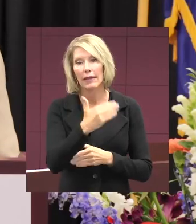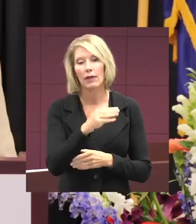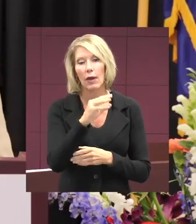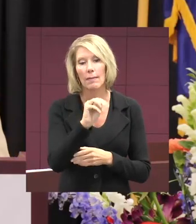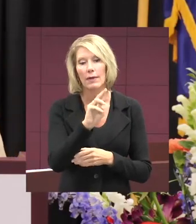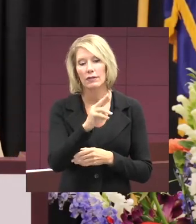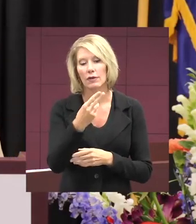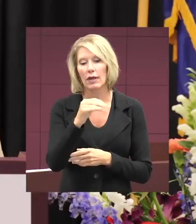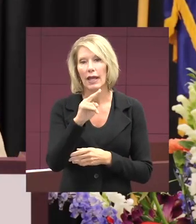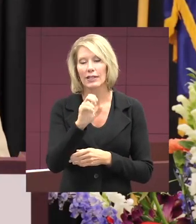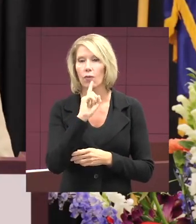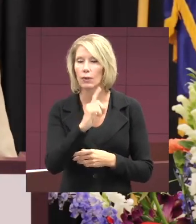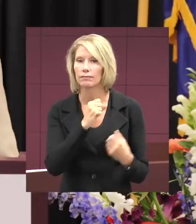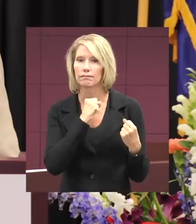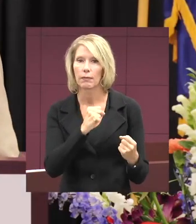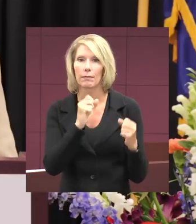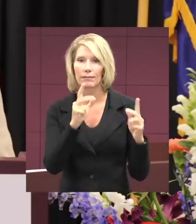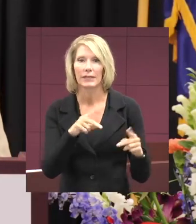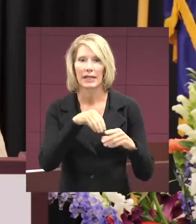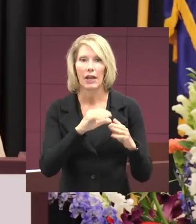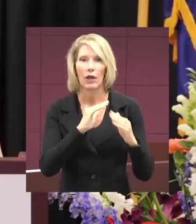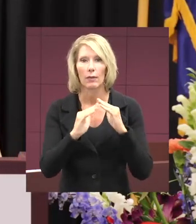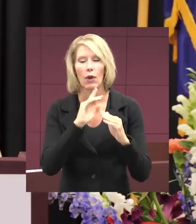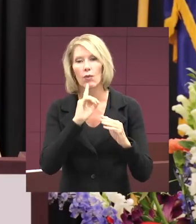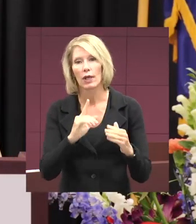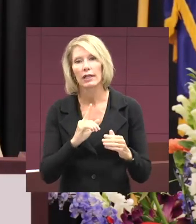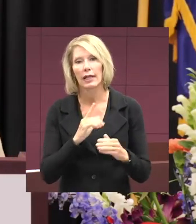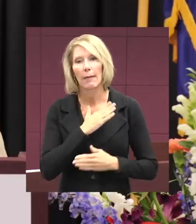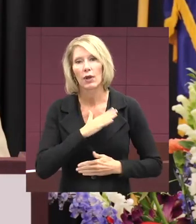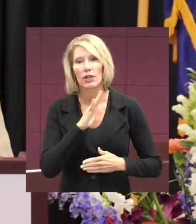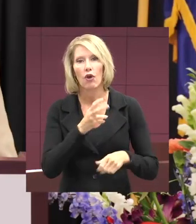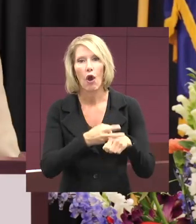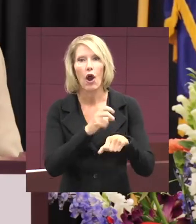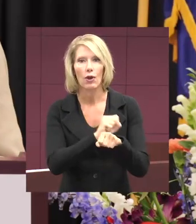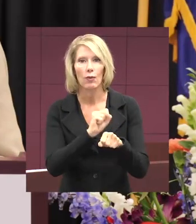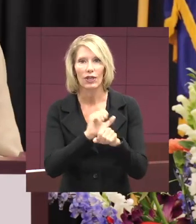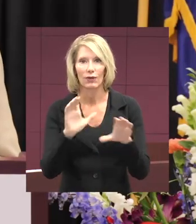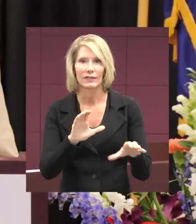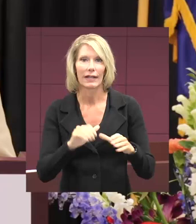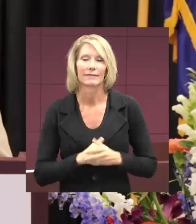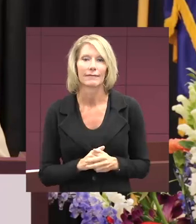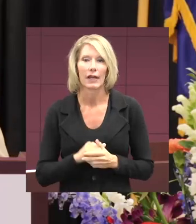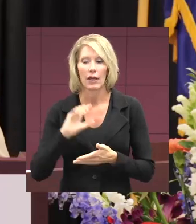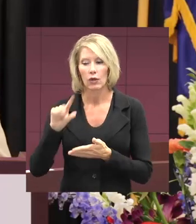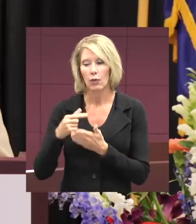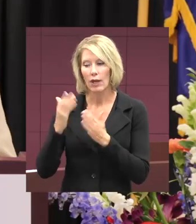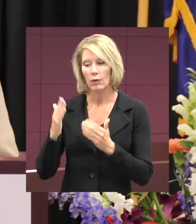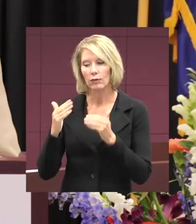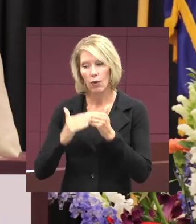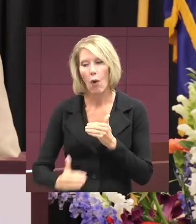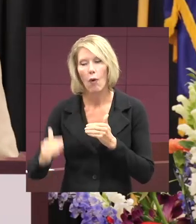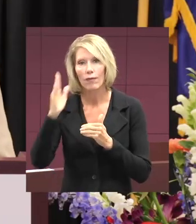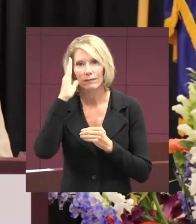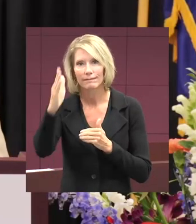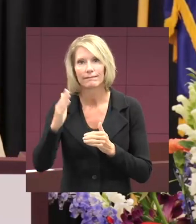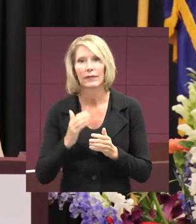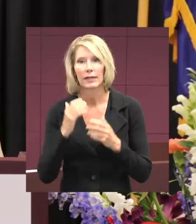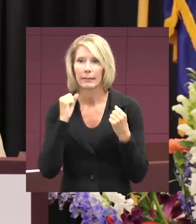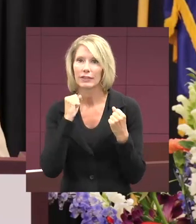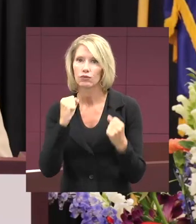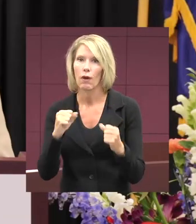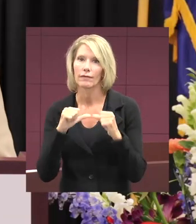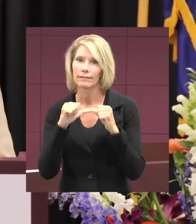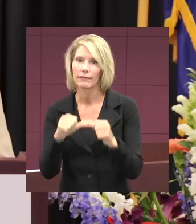Haynes. You have been a pillar in our community, and we appreciate the hard work that you've done. Graduates, go forward, be